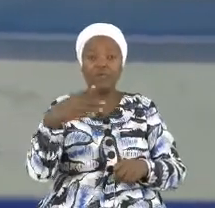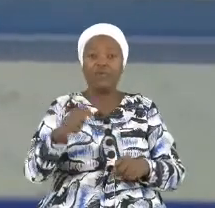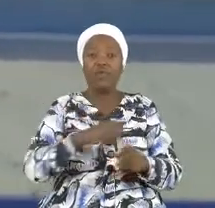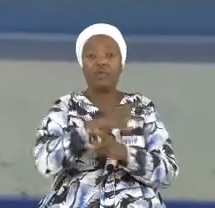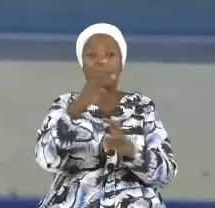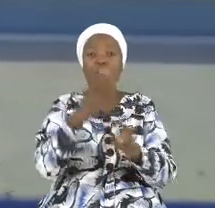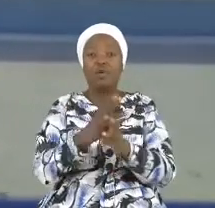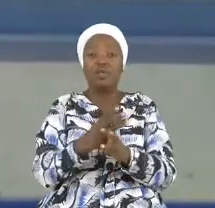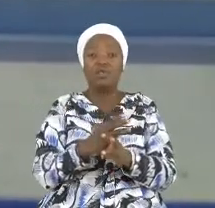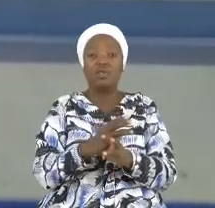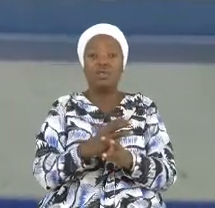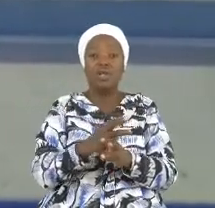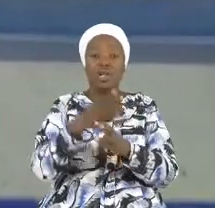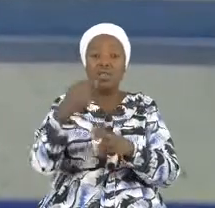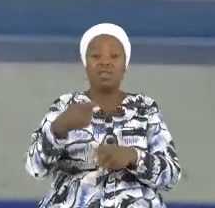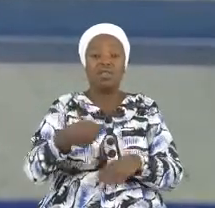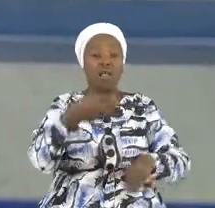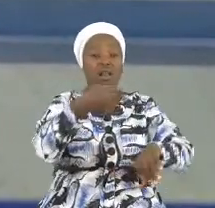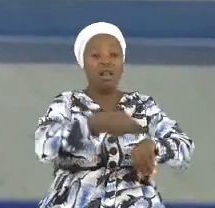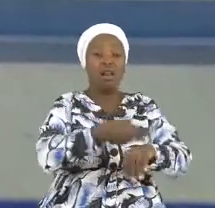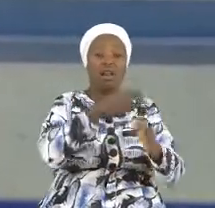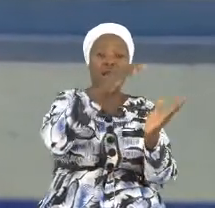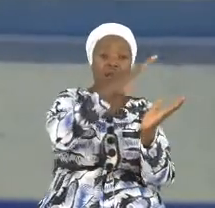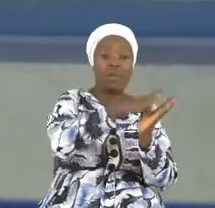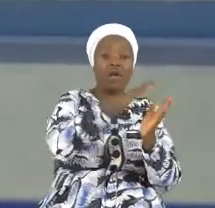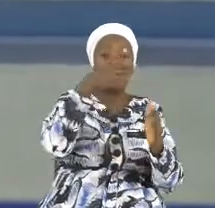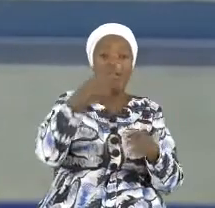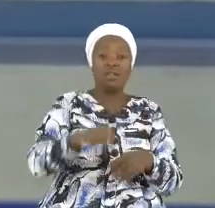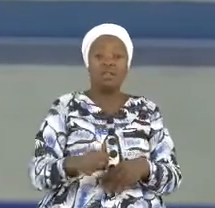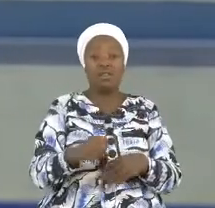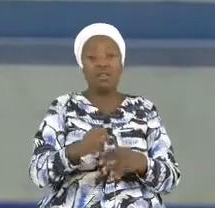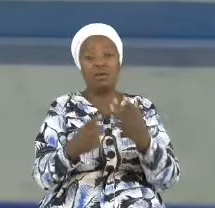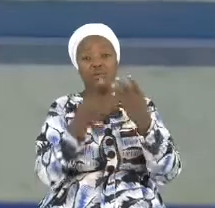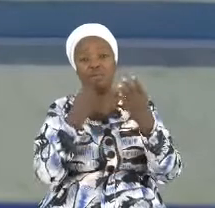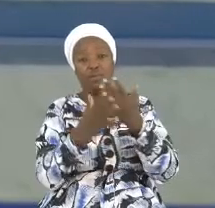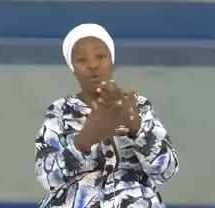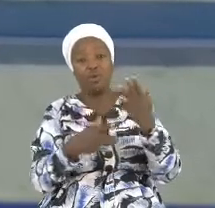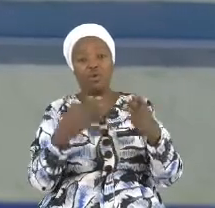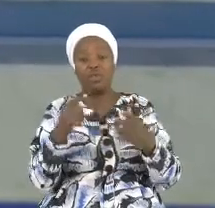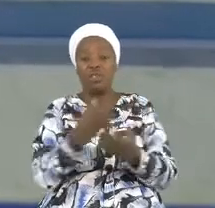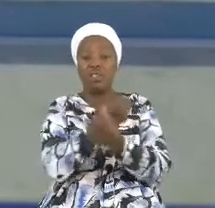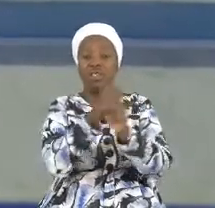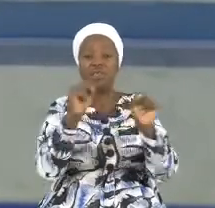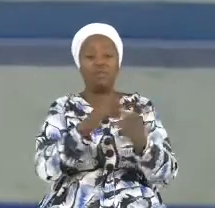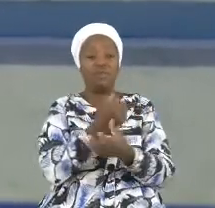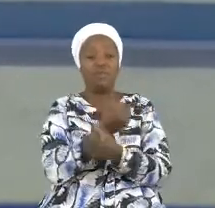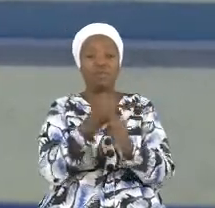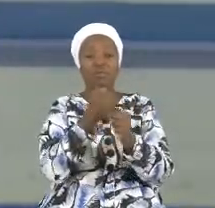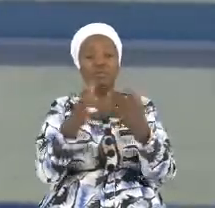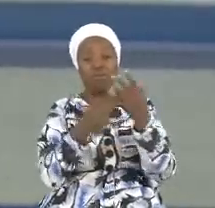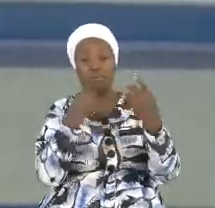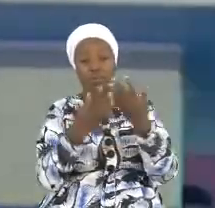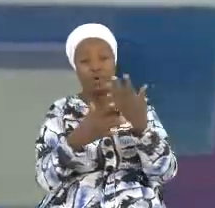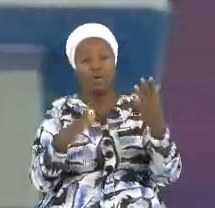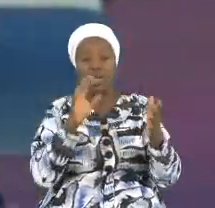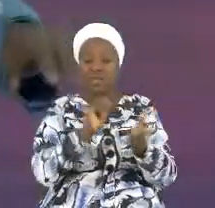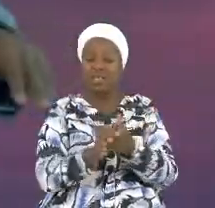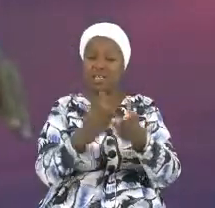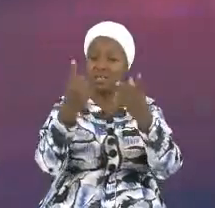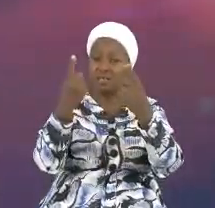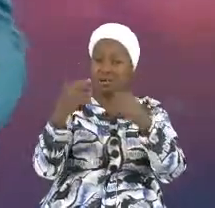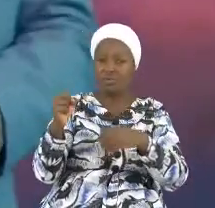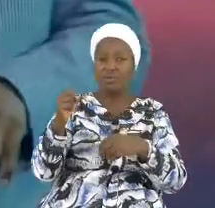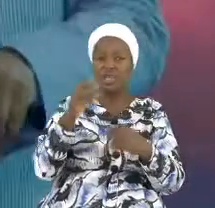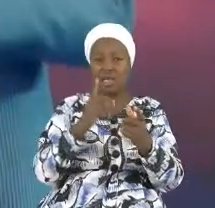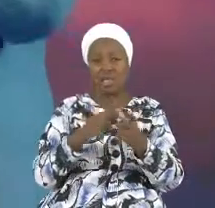The Lamb, the blood, the redemptive blood, the saving blood that comes and it flows